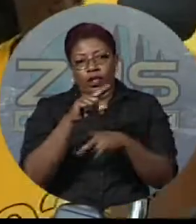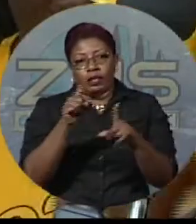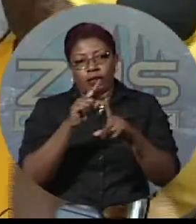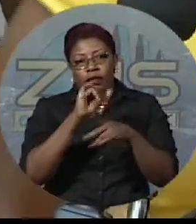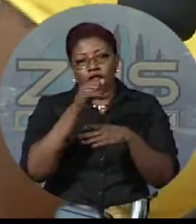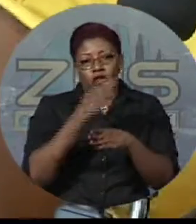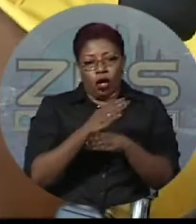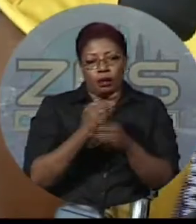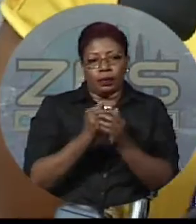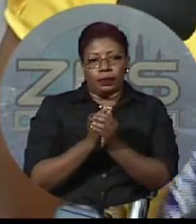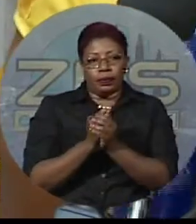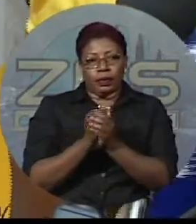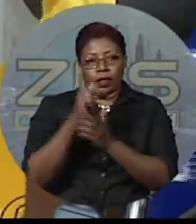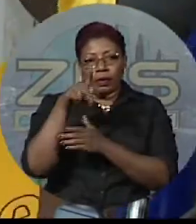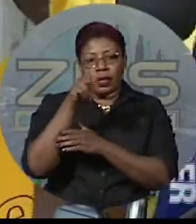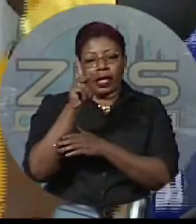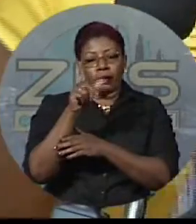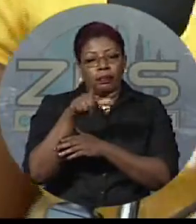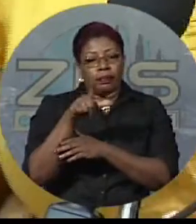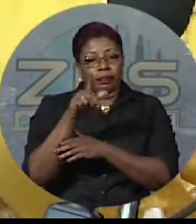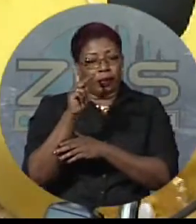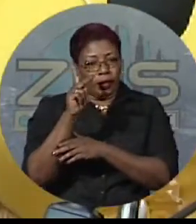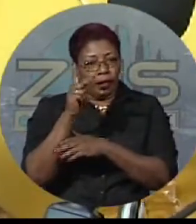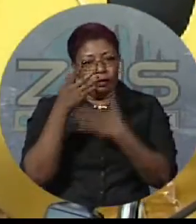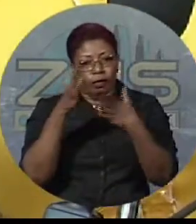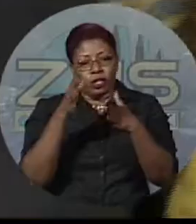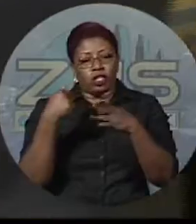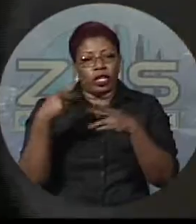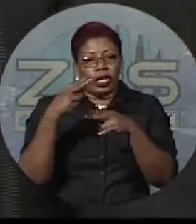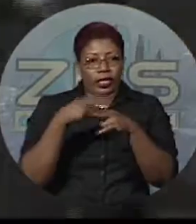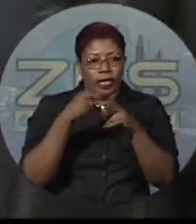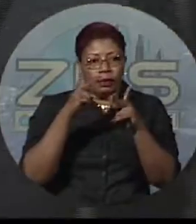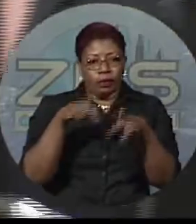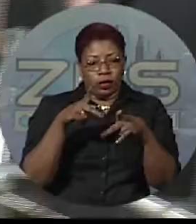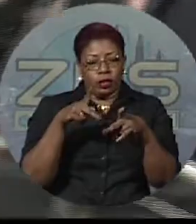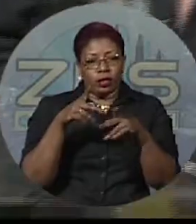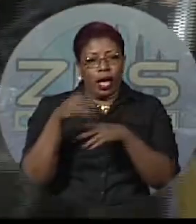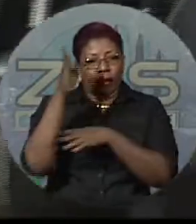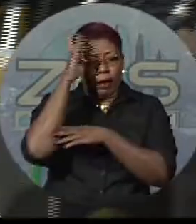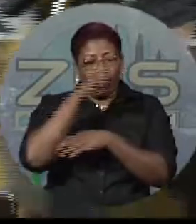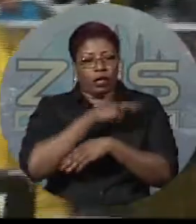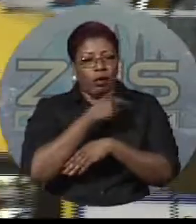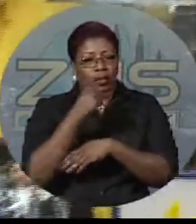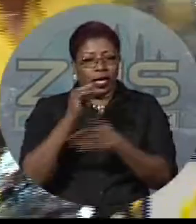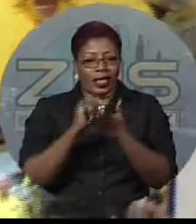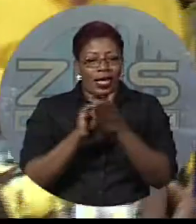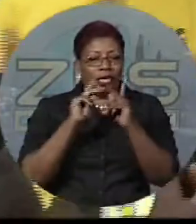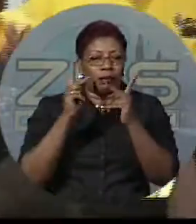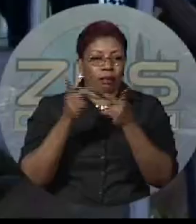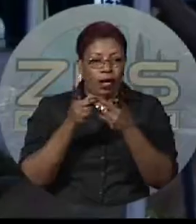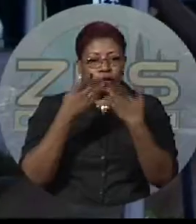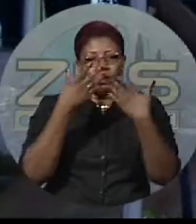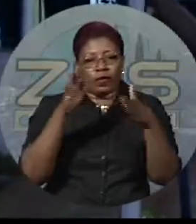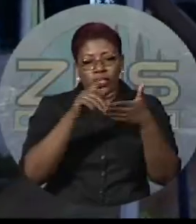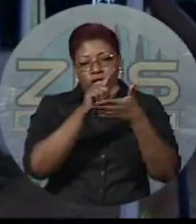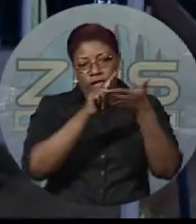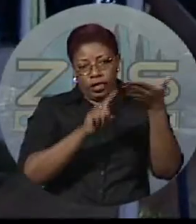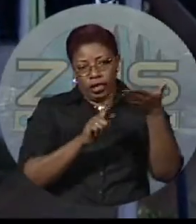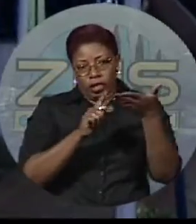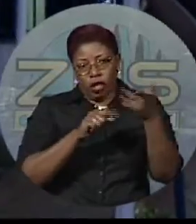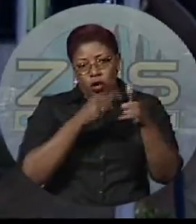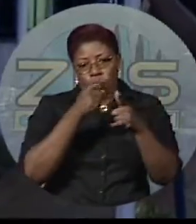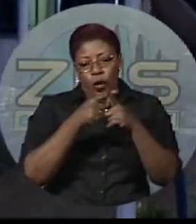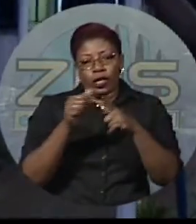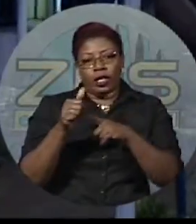The PLP has only ratified several candidates to date, and party chairman Bradley Roberts says the party will complete its slate when the National